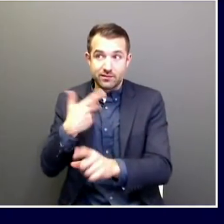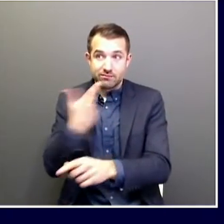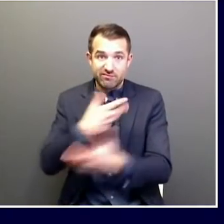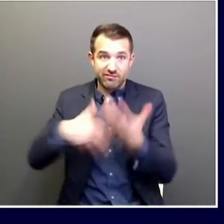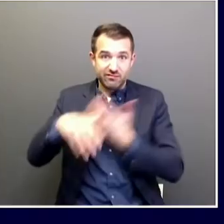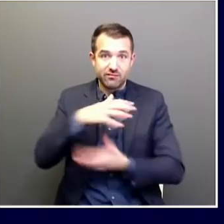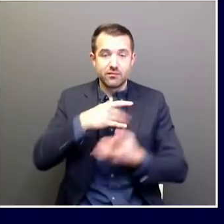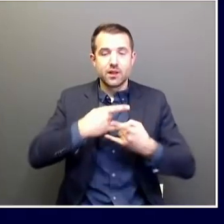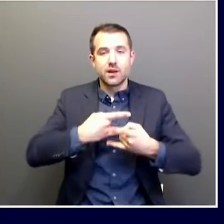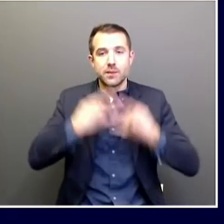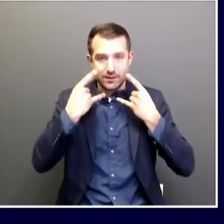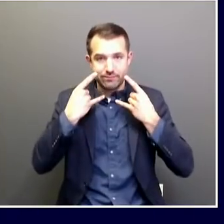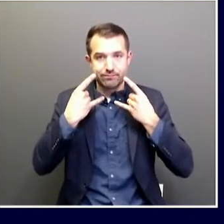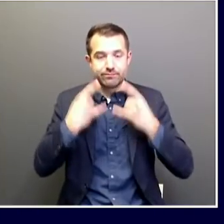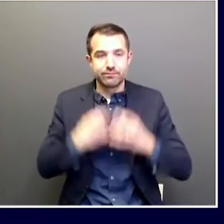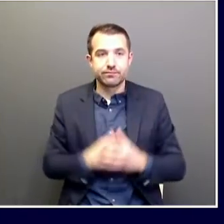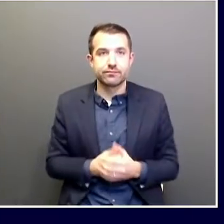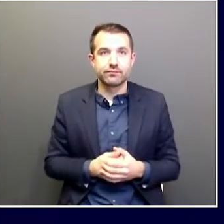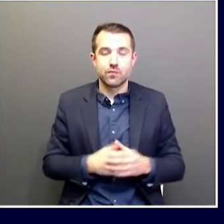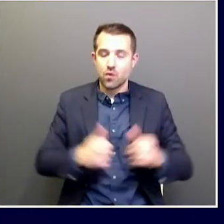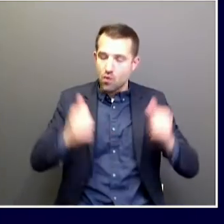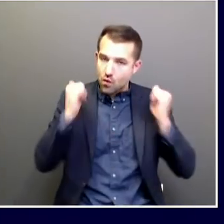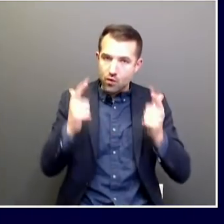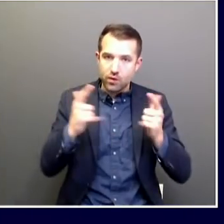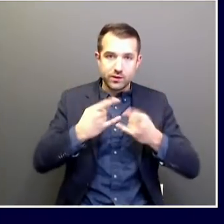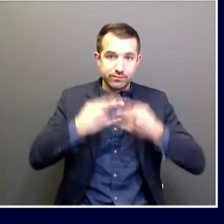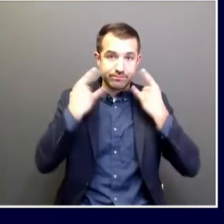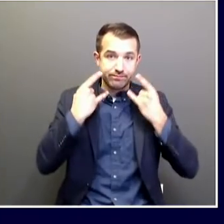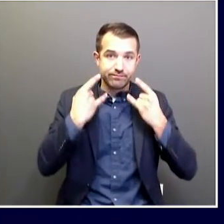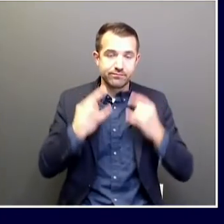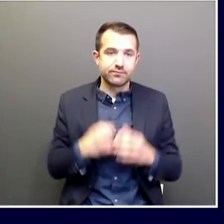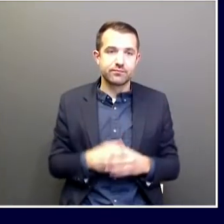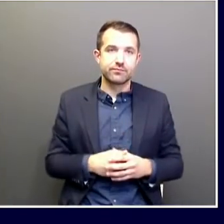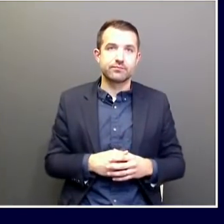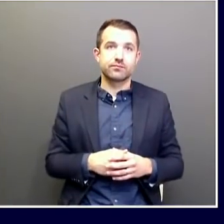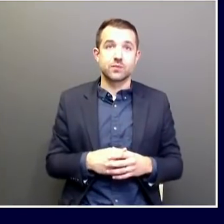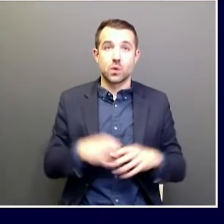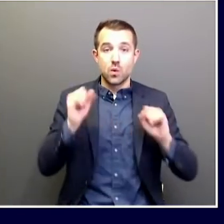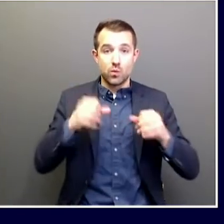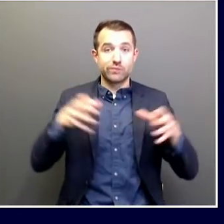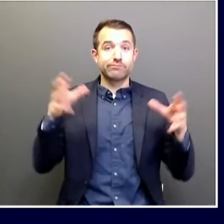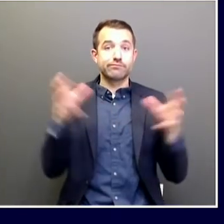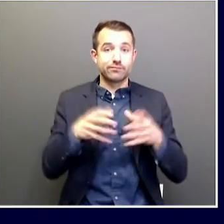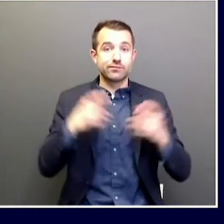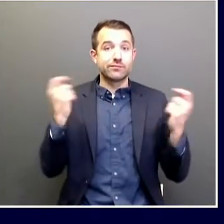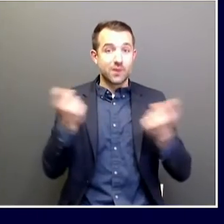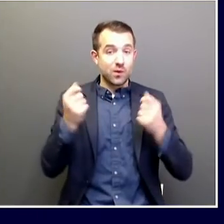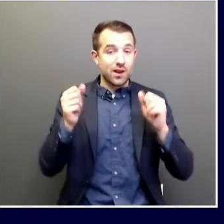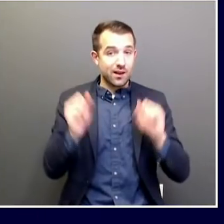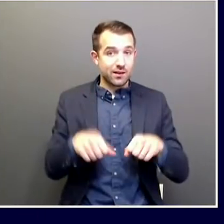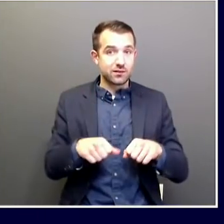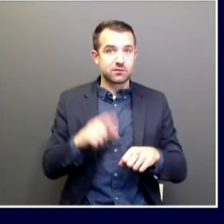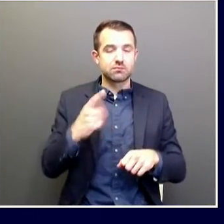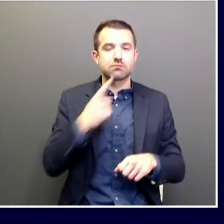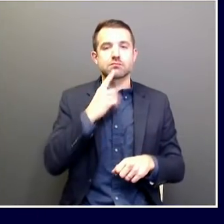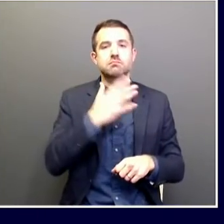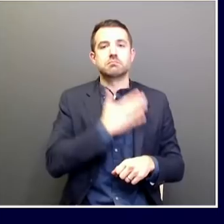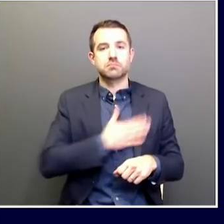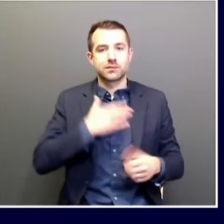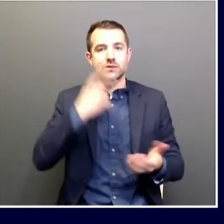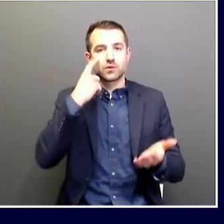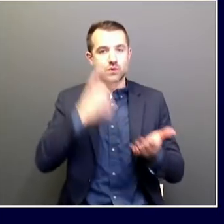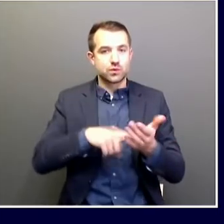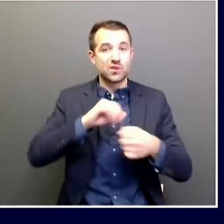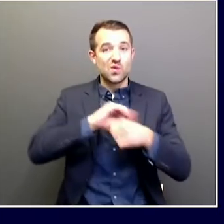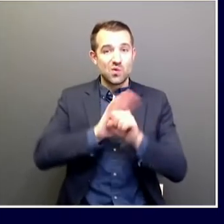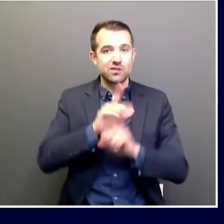should happen this year. But the planning for those celebrations should recognize that COVID looms large.